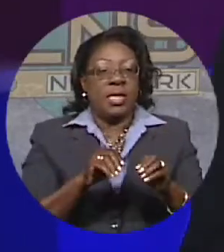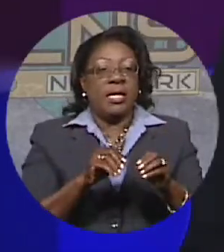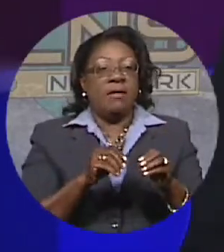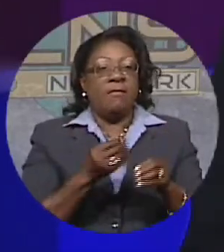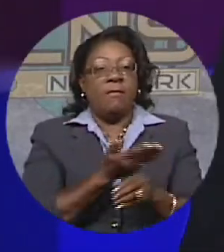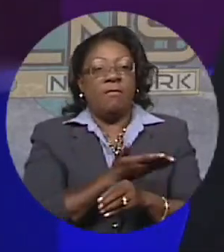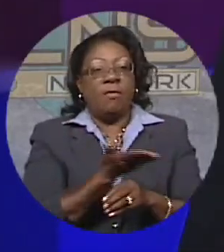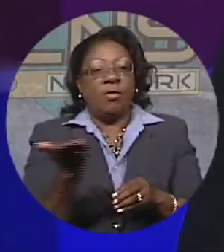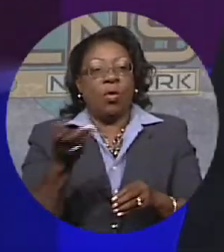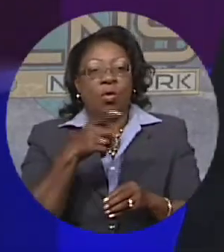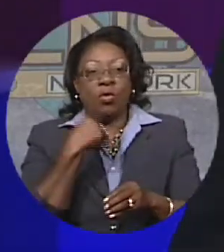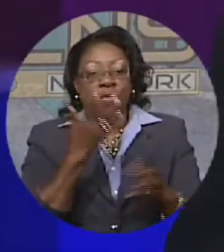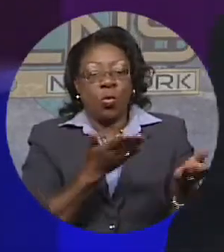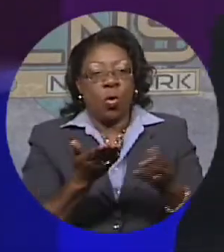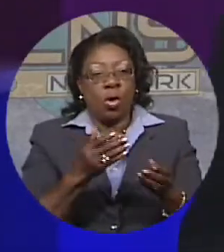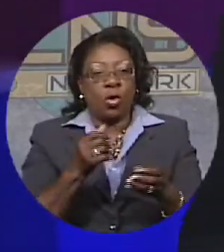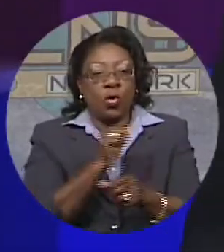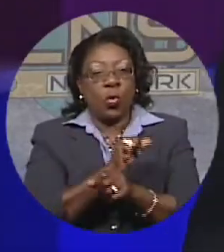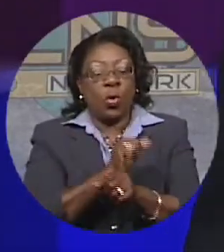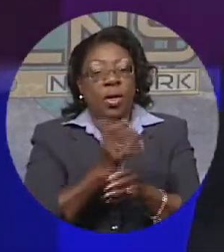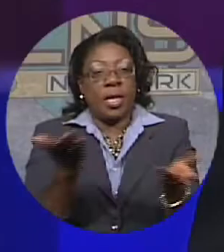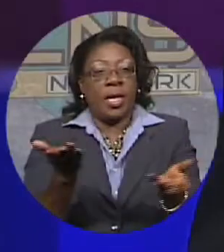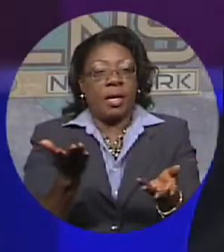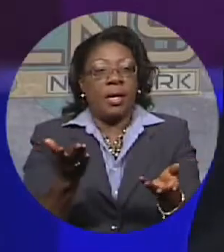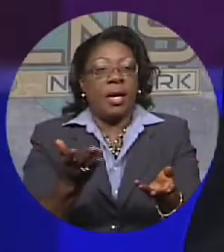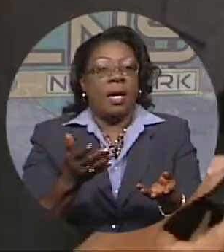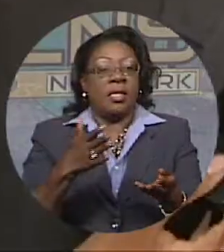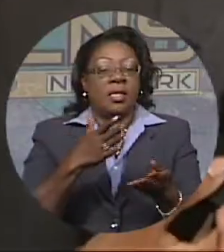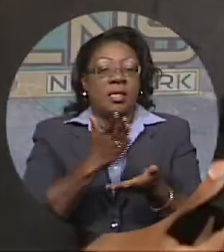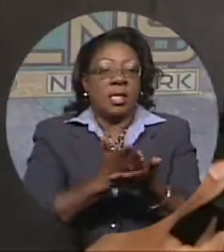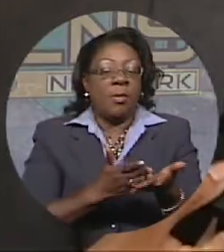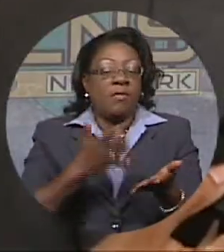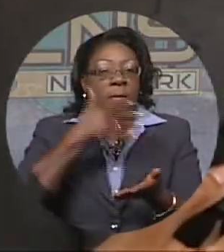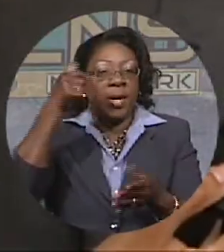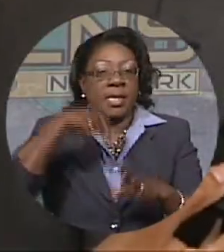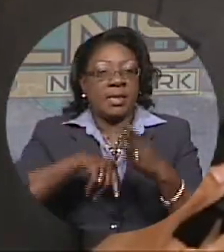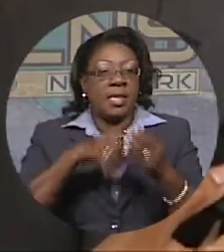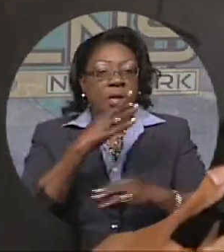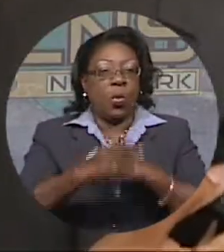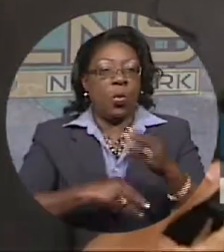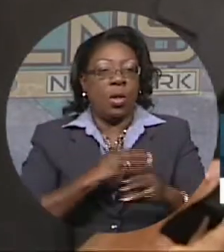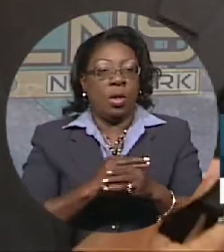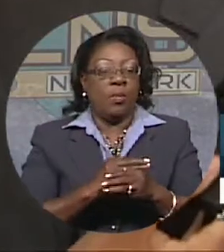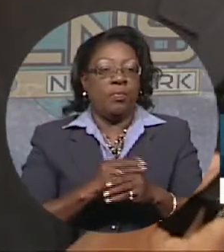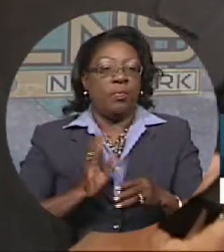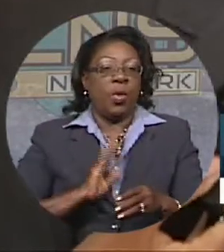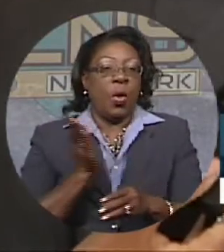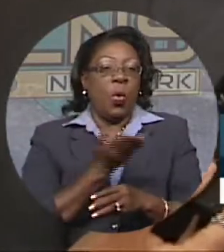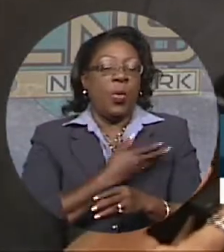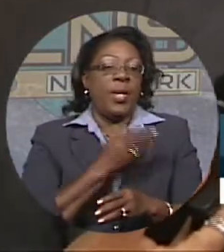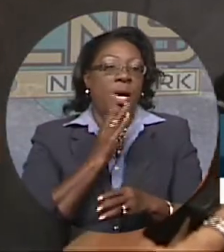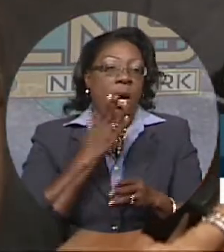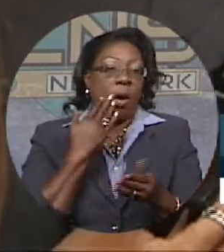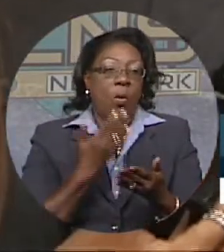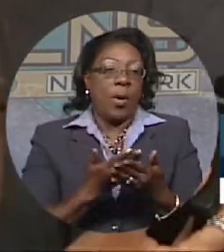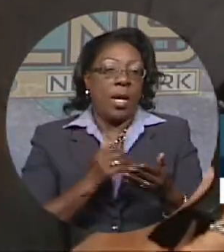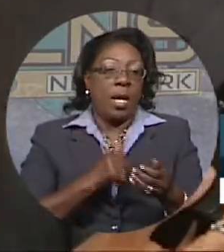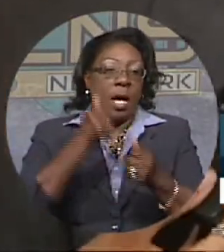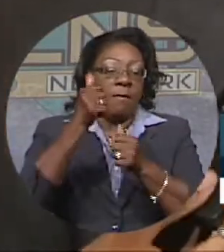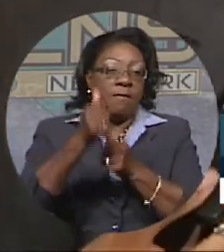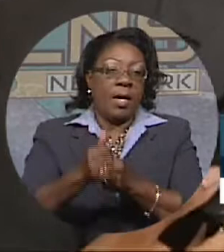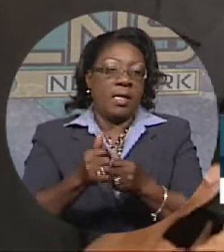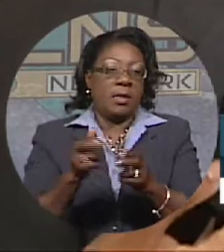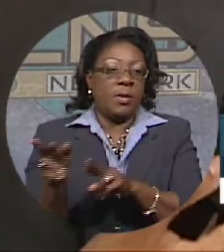some of the foremost scholars in the world. We are well advanced on it. We are ready for